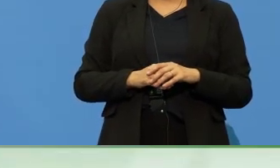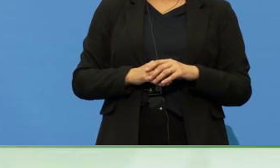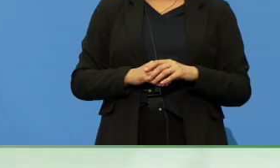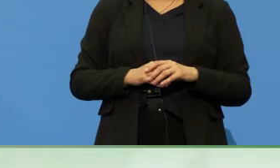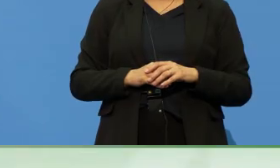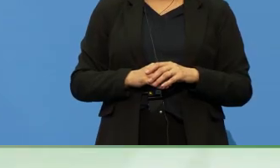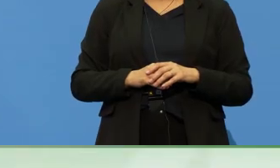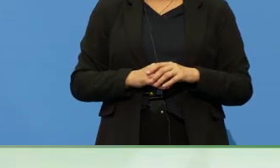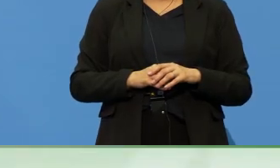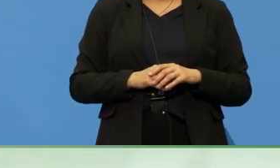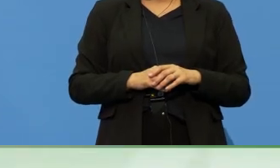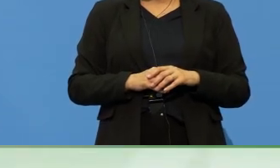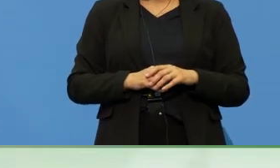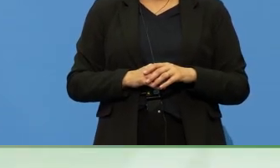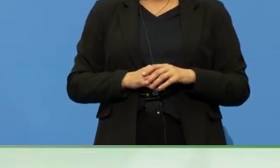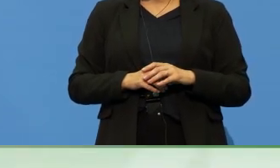grown up,